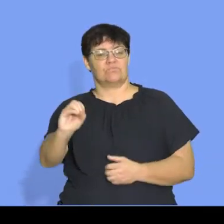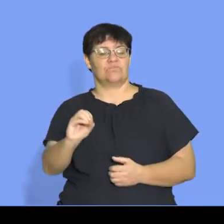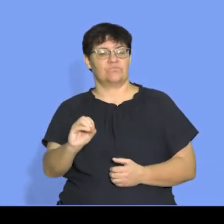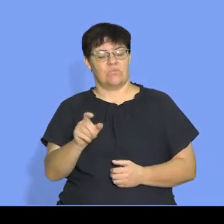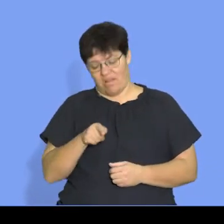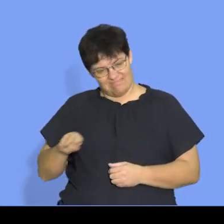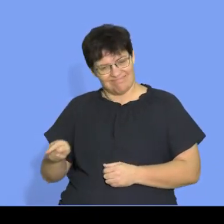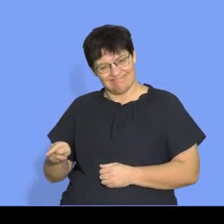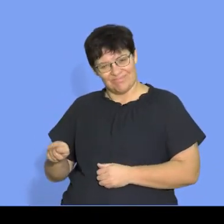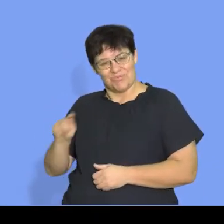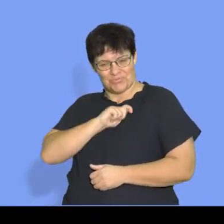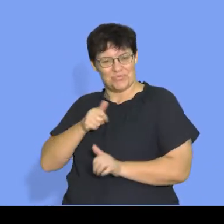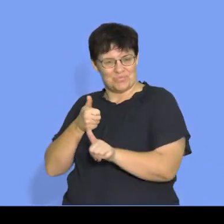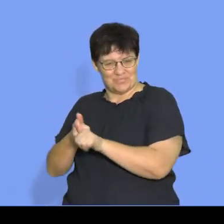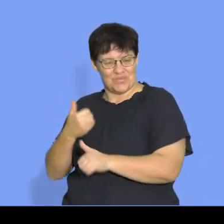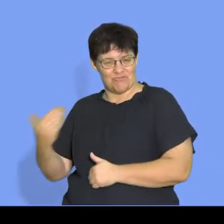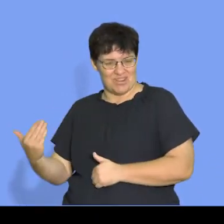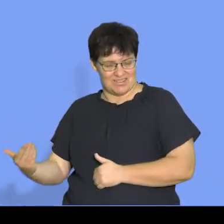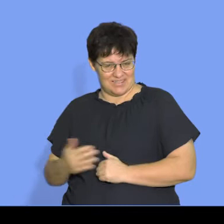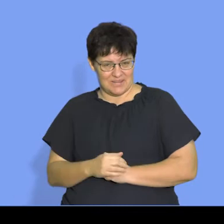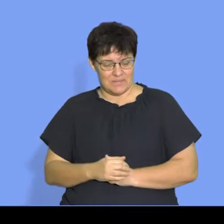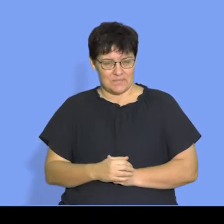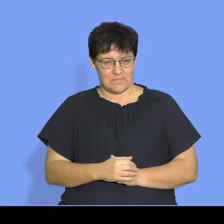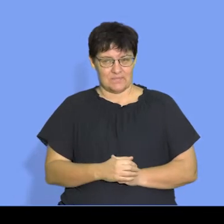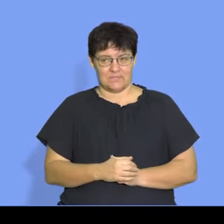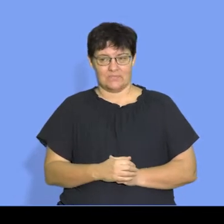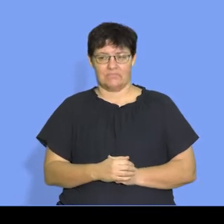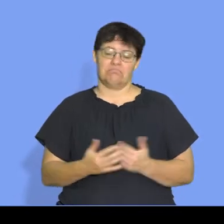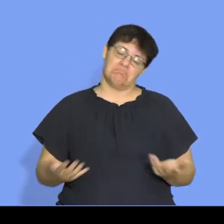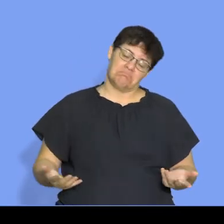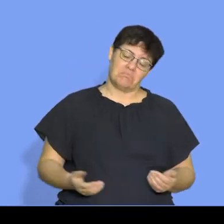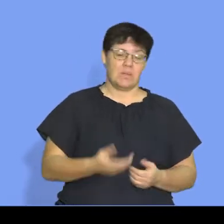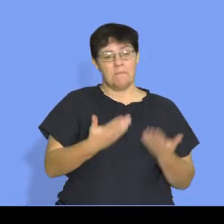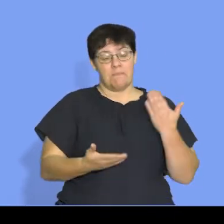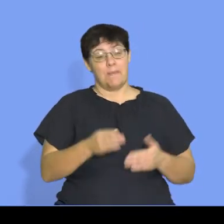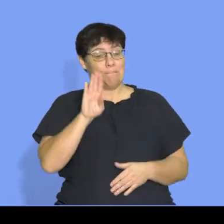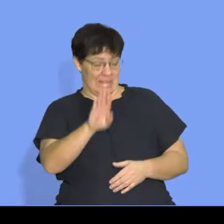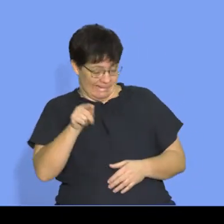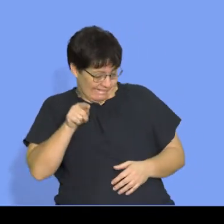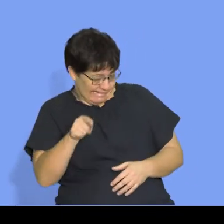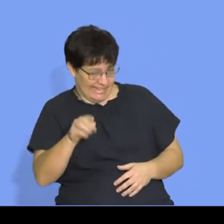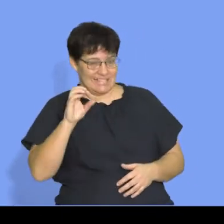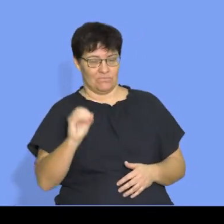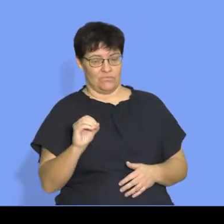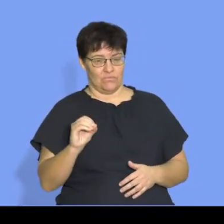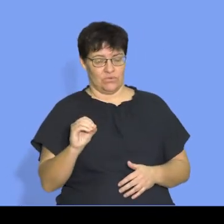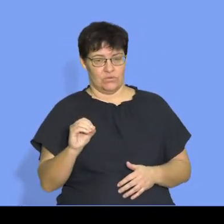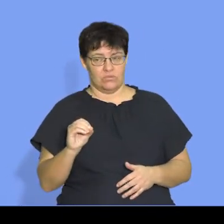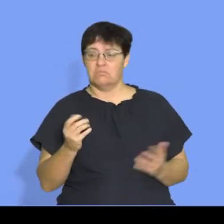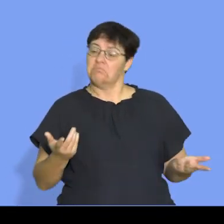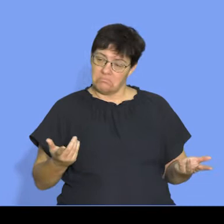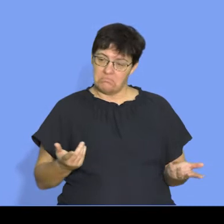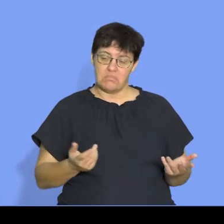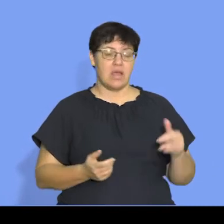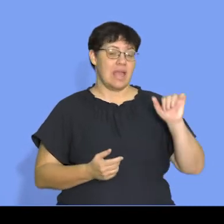me the right-hand side there. Now let's take if B is the one that is 0, it will